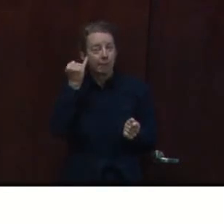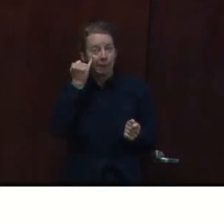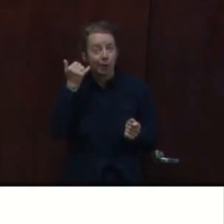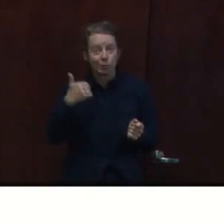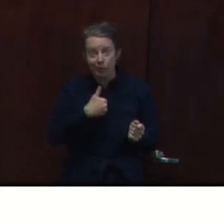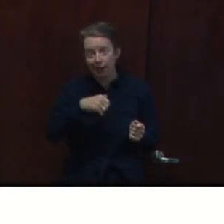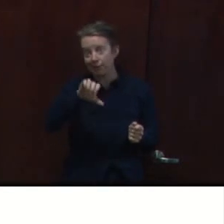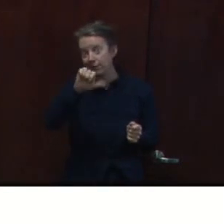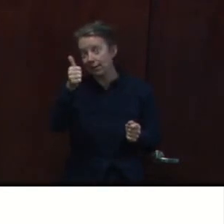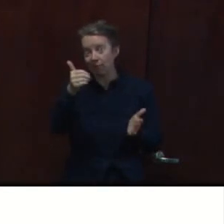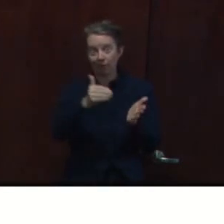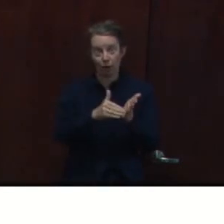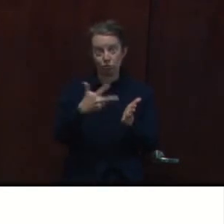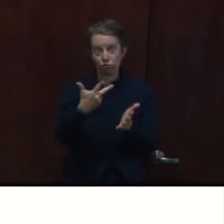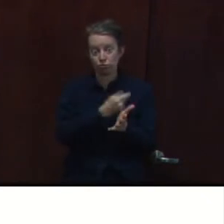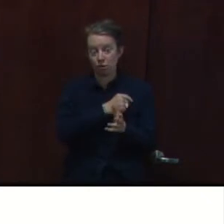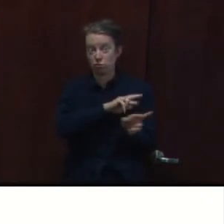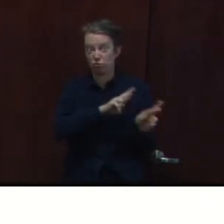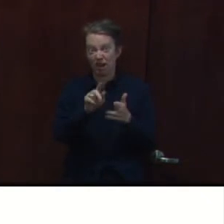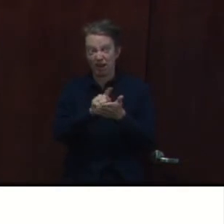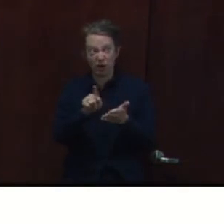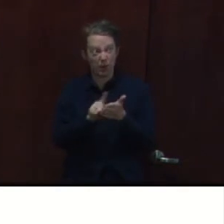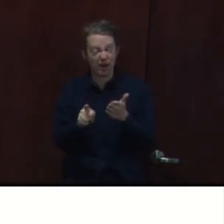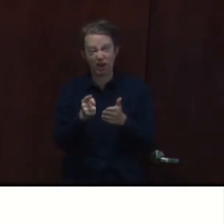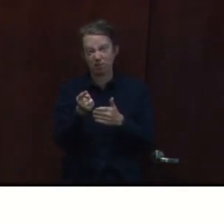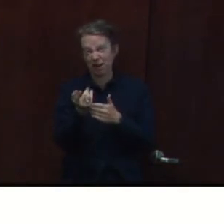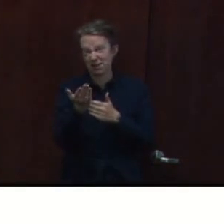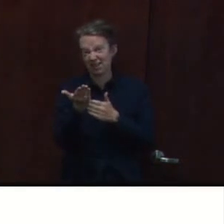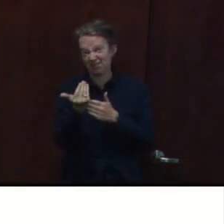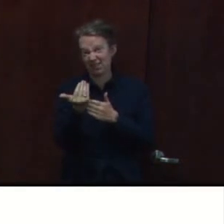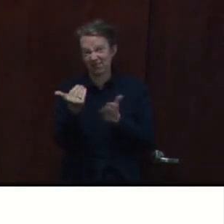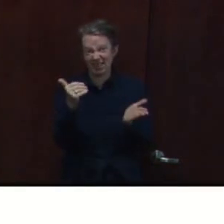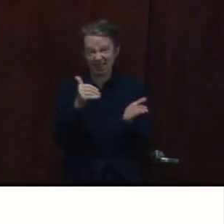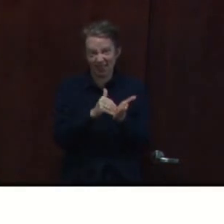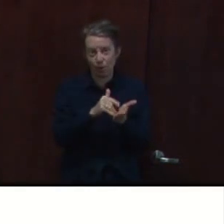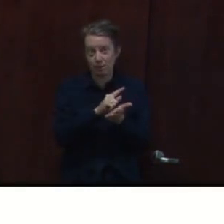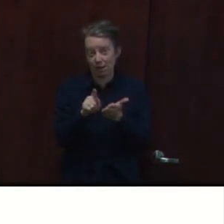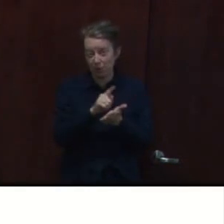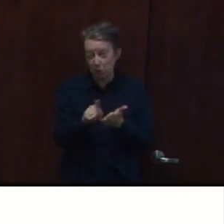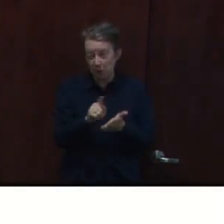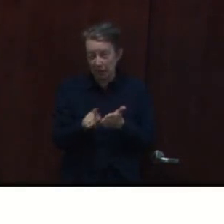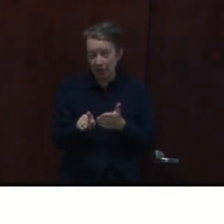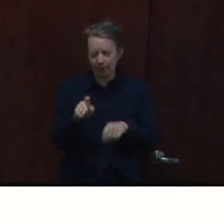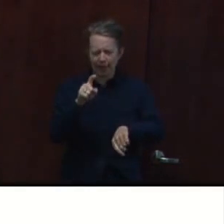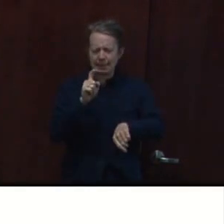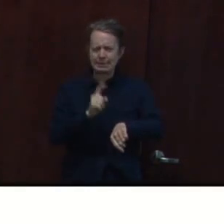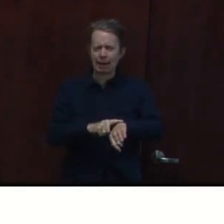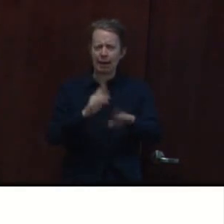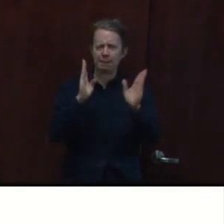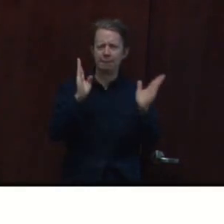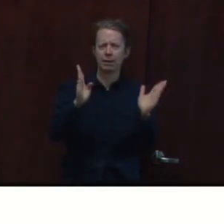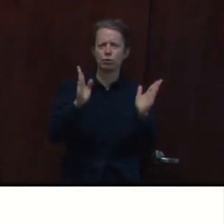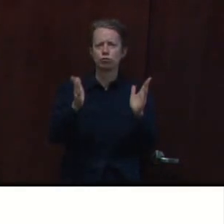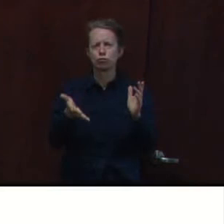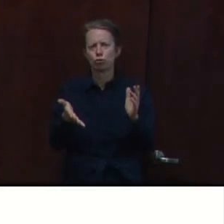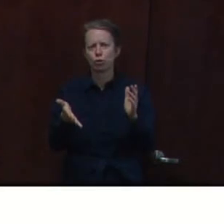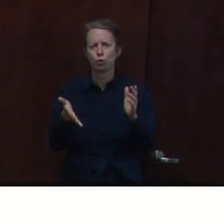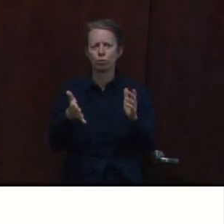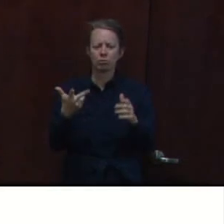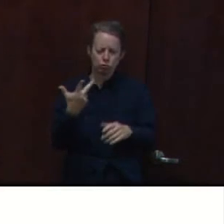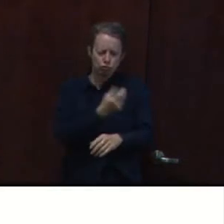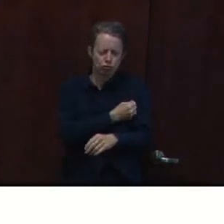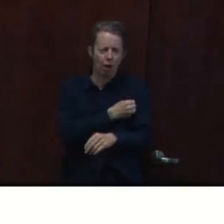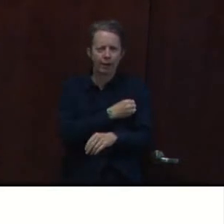10,000 a week or 15,000 a week, the relative time frames to get to the 70% goal under